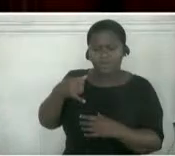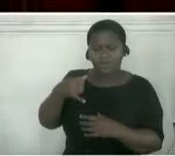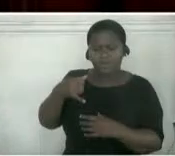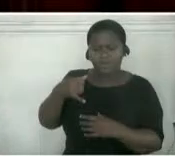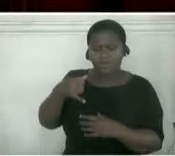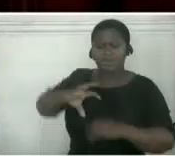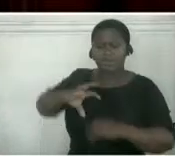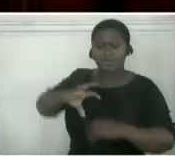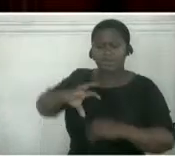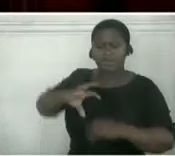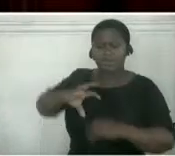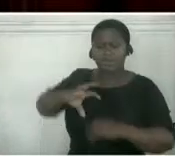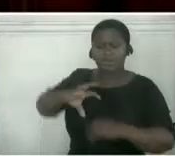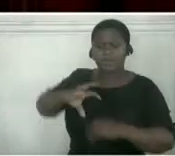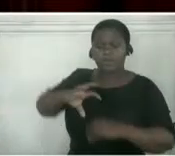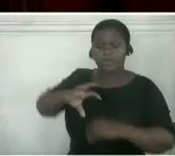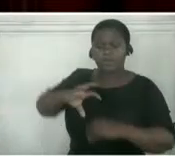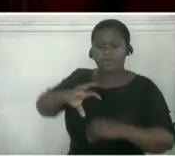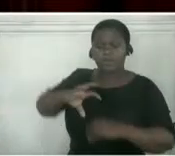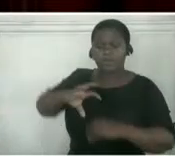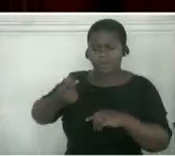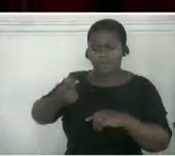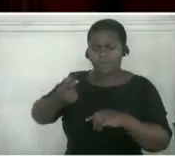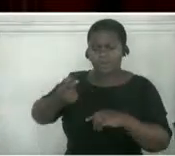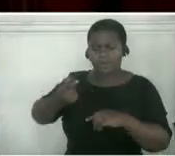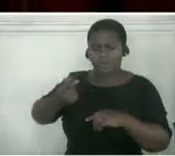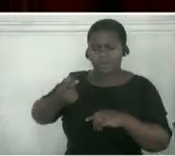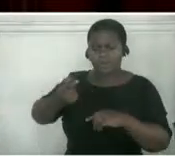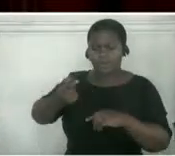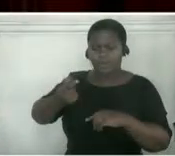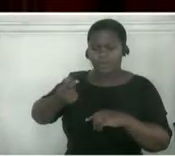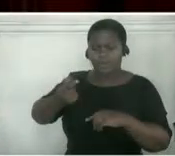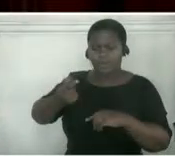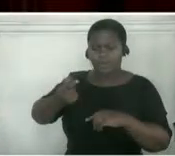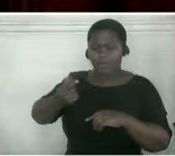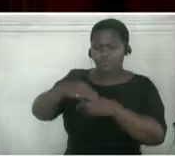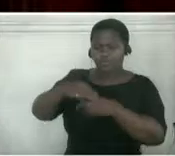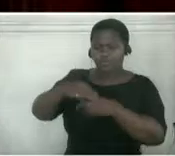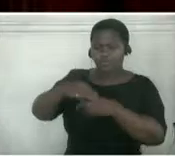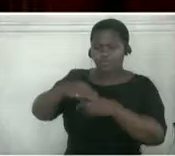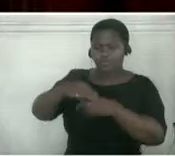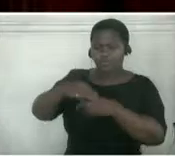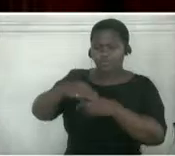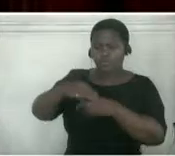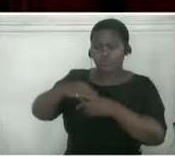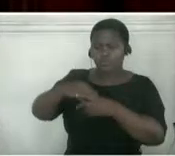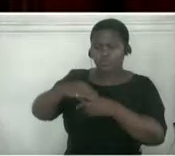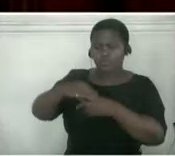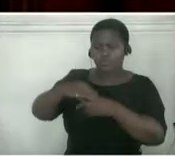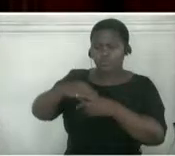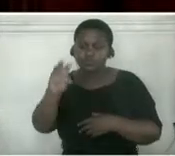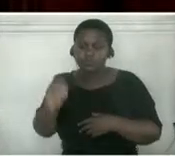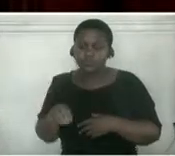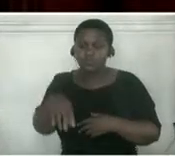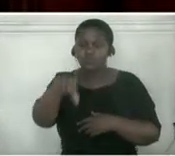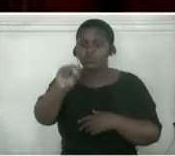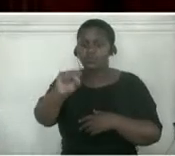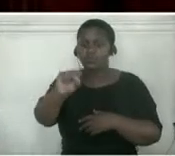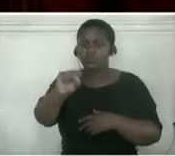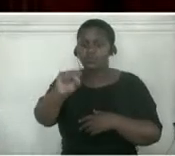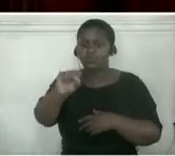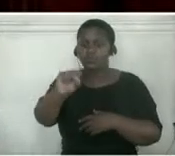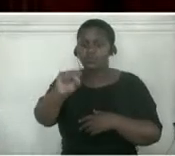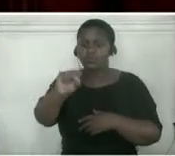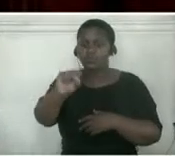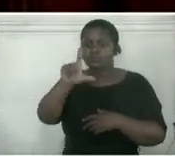province. We were privileged to join the Minister of Water and Sanitation in November 2020 in handing